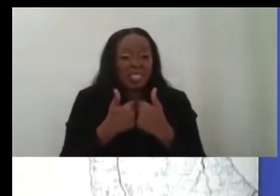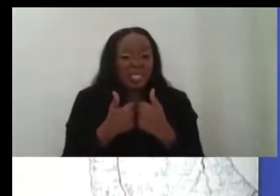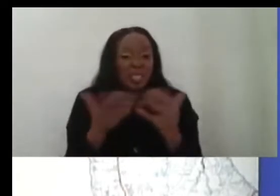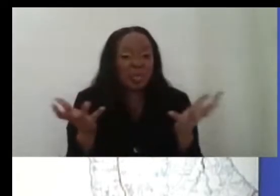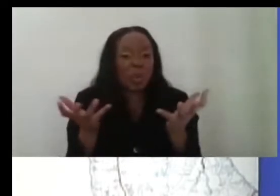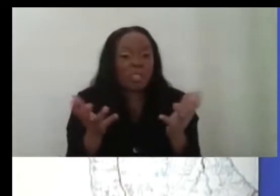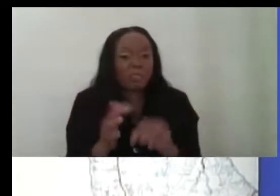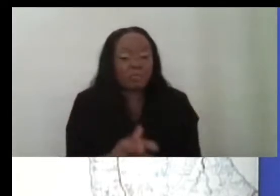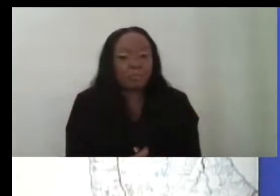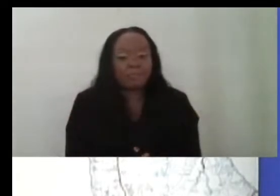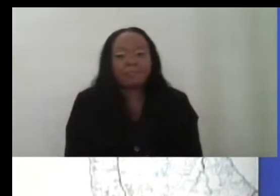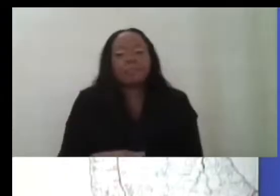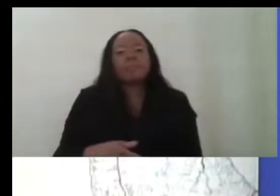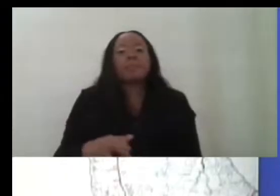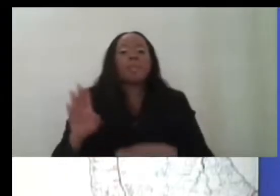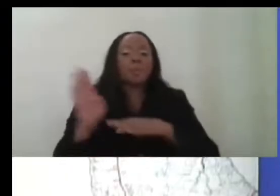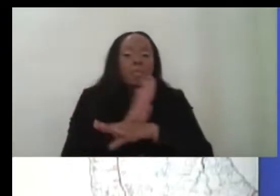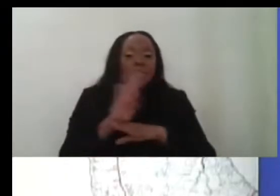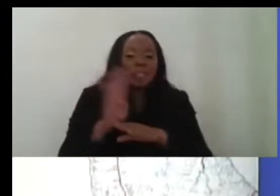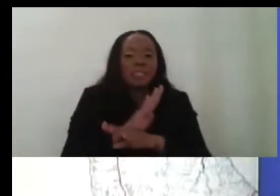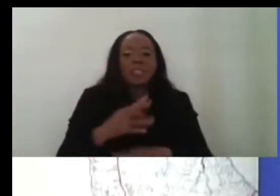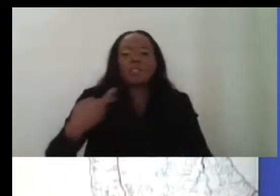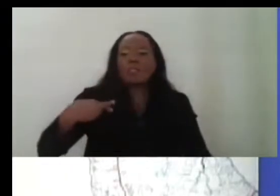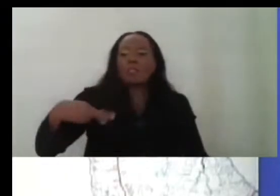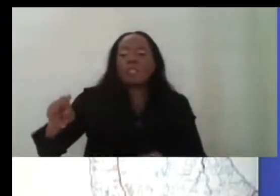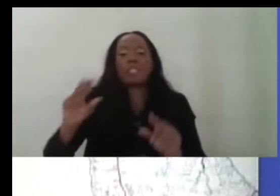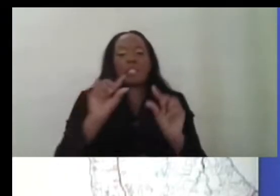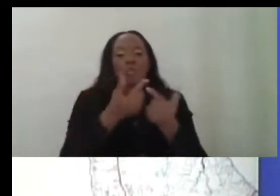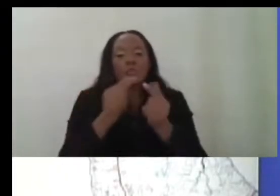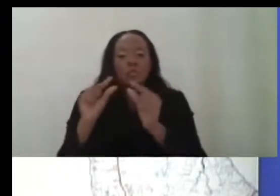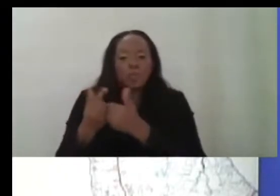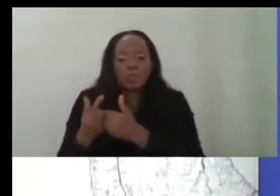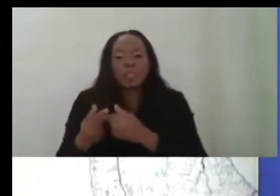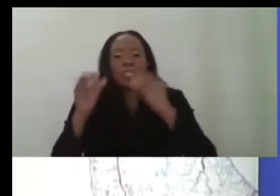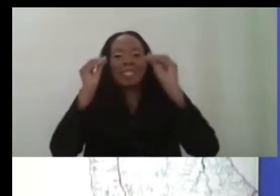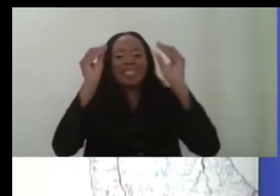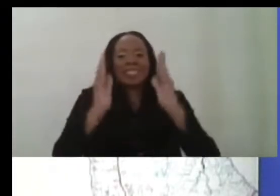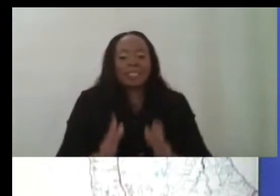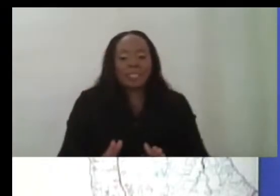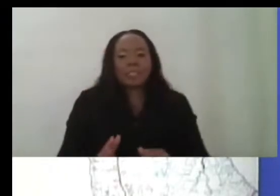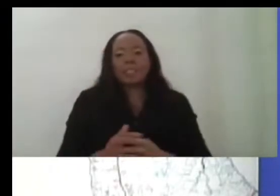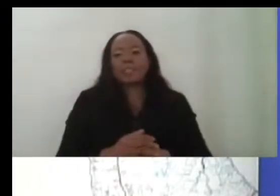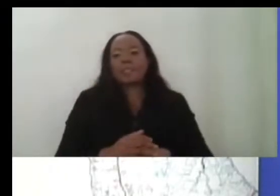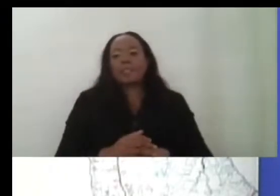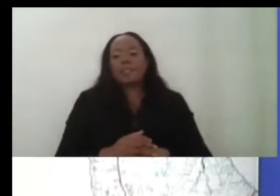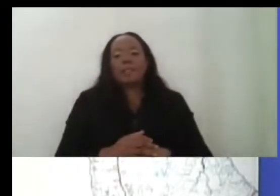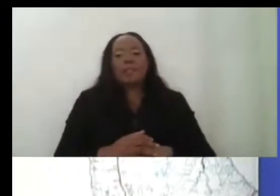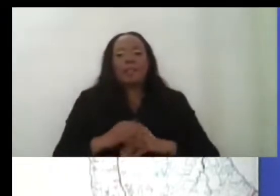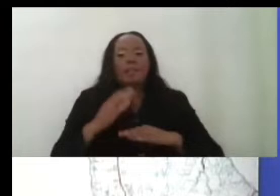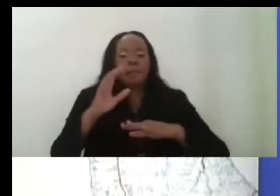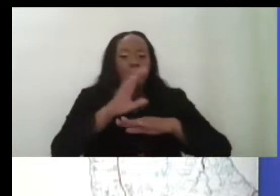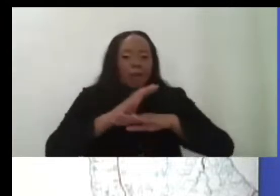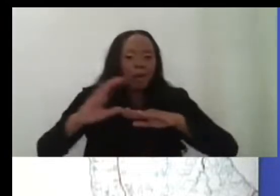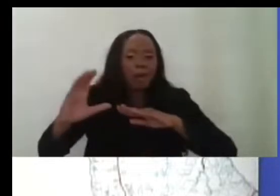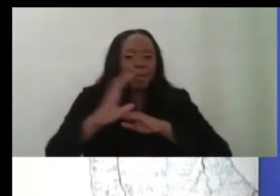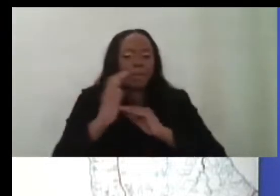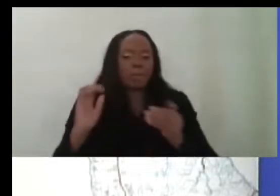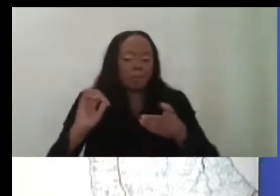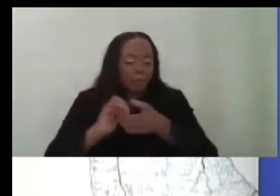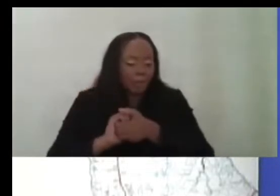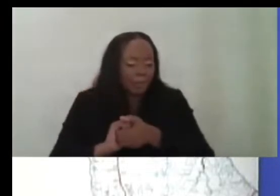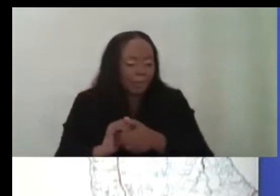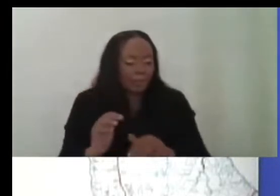Residents, businesses, faith groups, educators, youth, and our regional and global partners. I